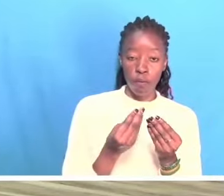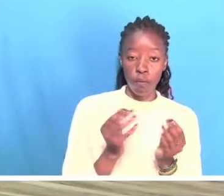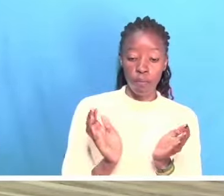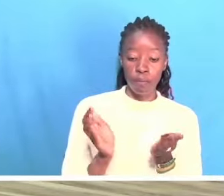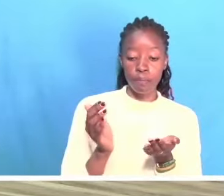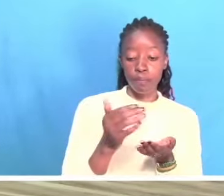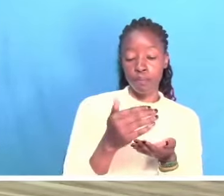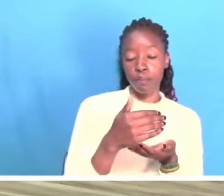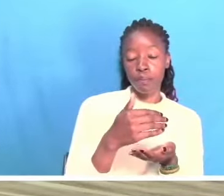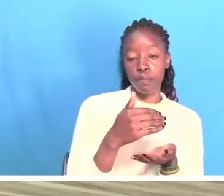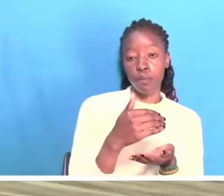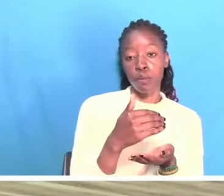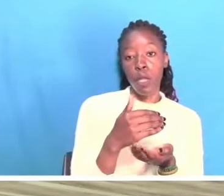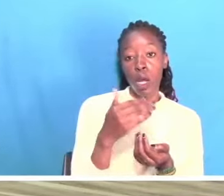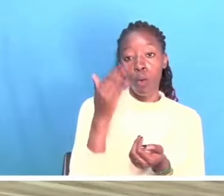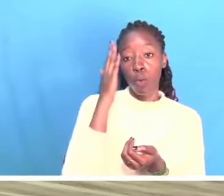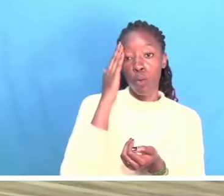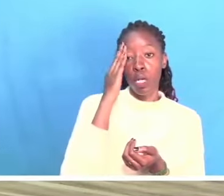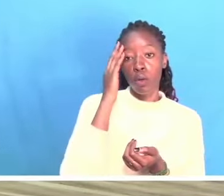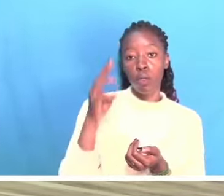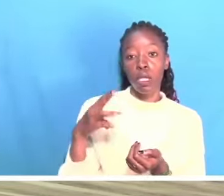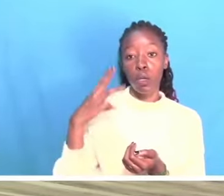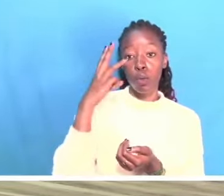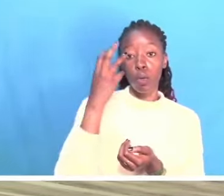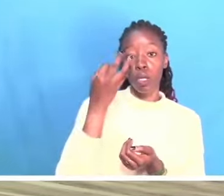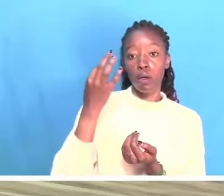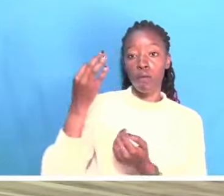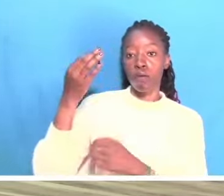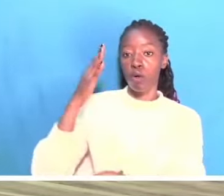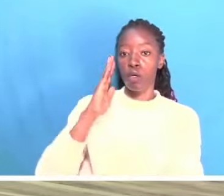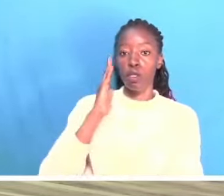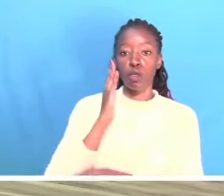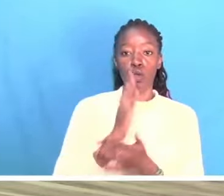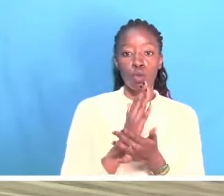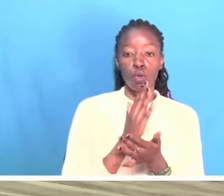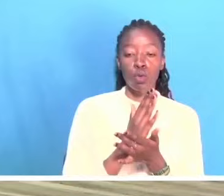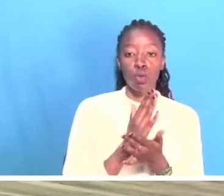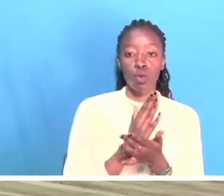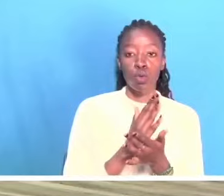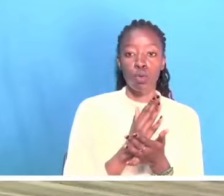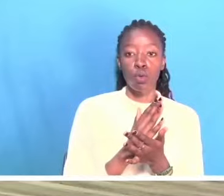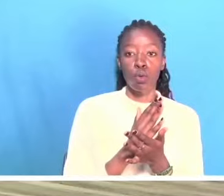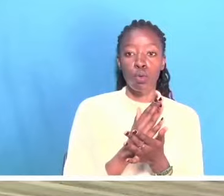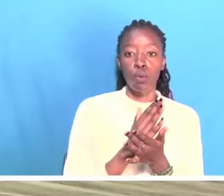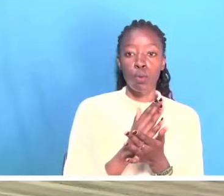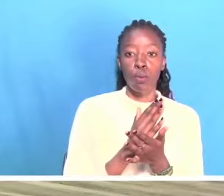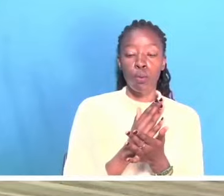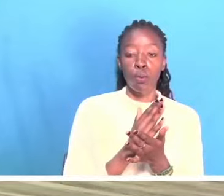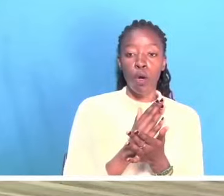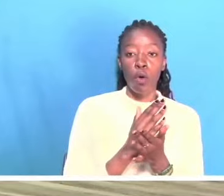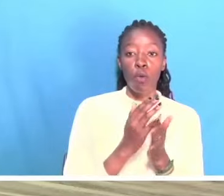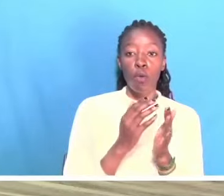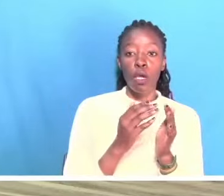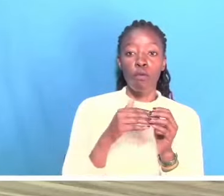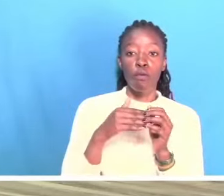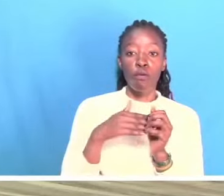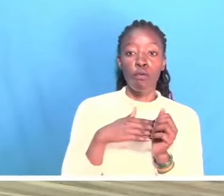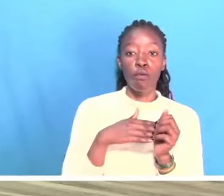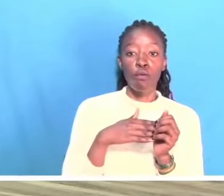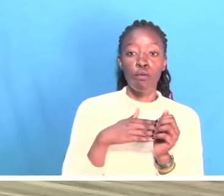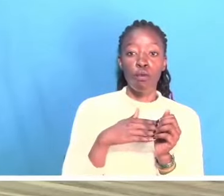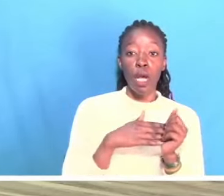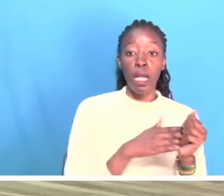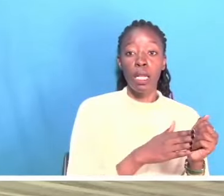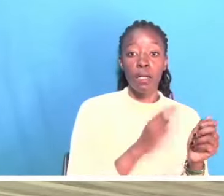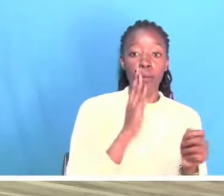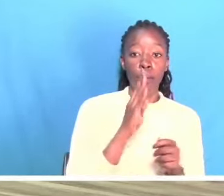and approve what is excellent, true. We are instructed by the word of God. Yes. In fact, down there he